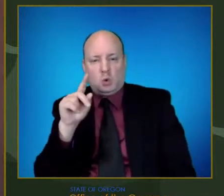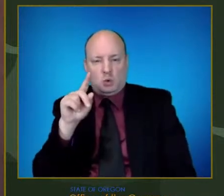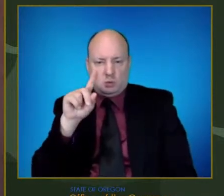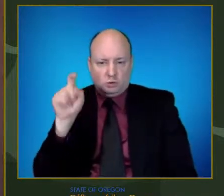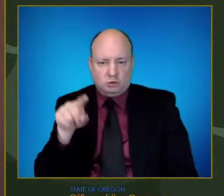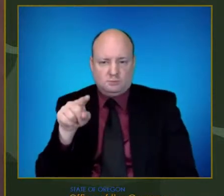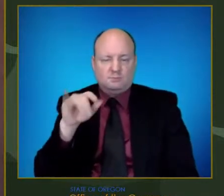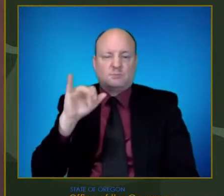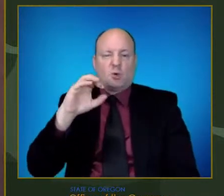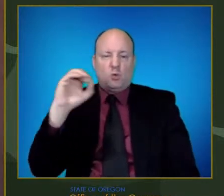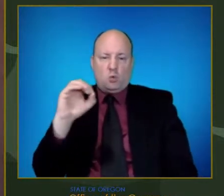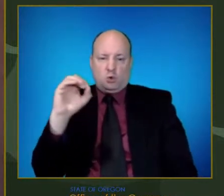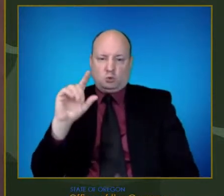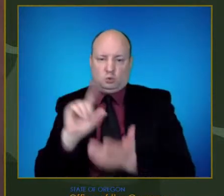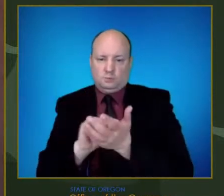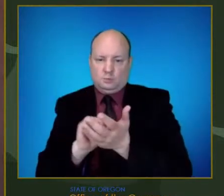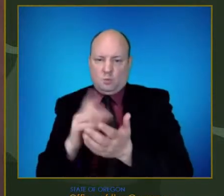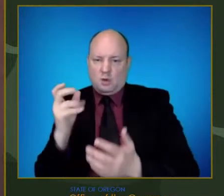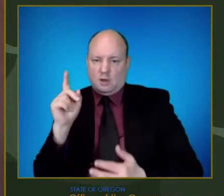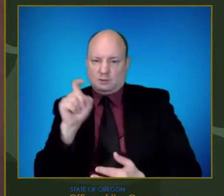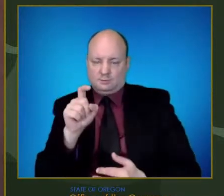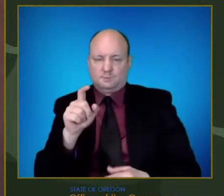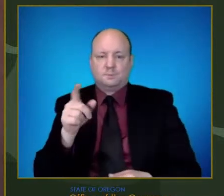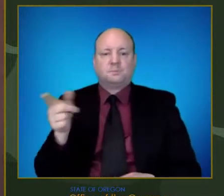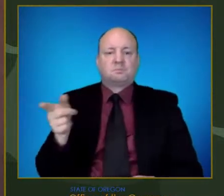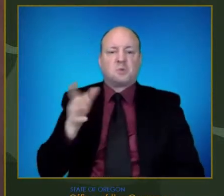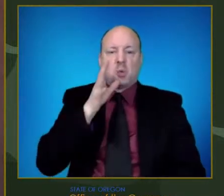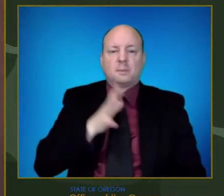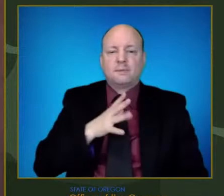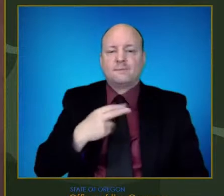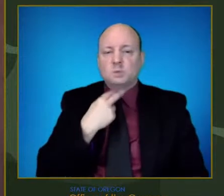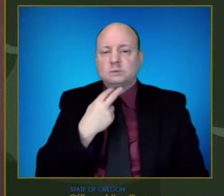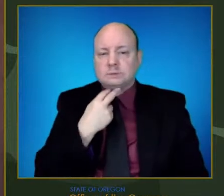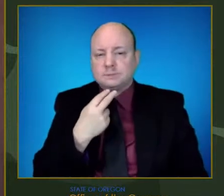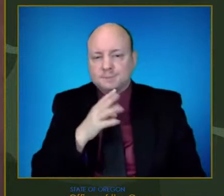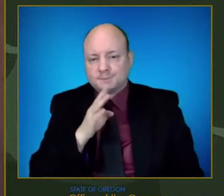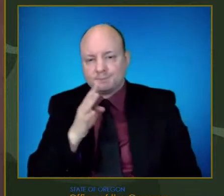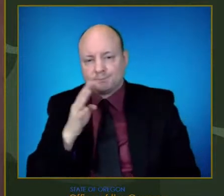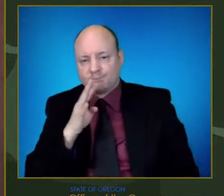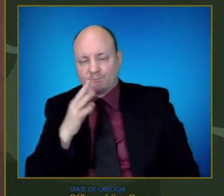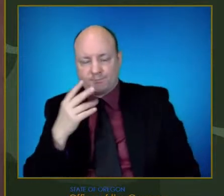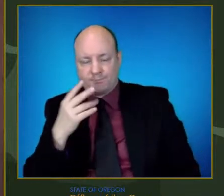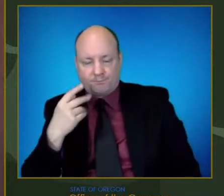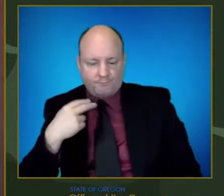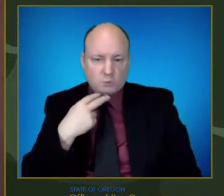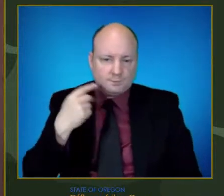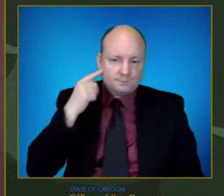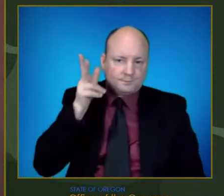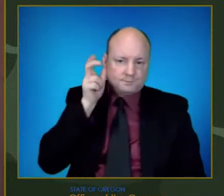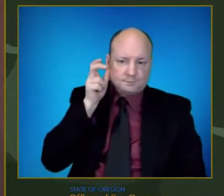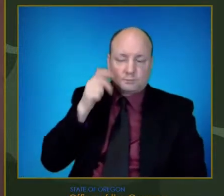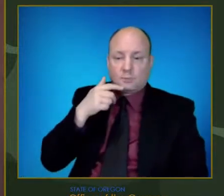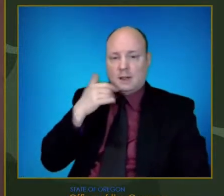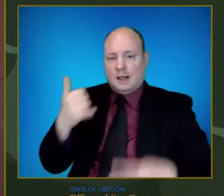Amy. Yeah, hi, thank you. I have 2 questions. First one is the